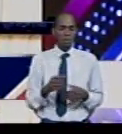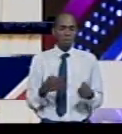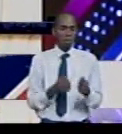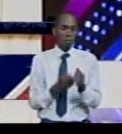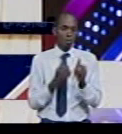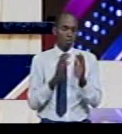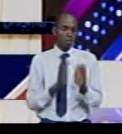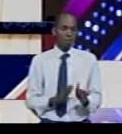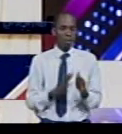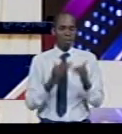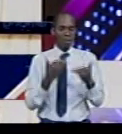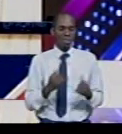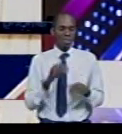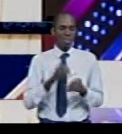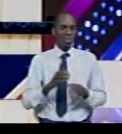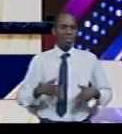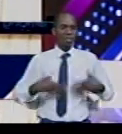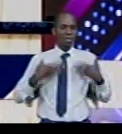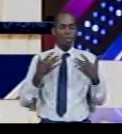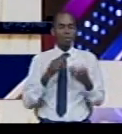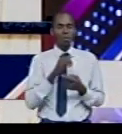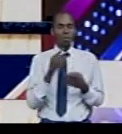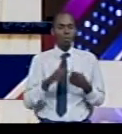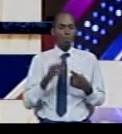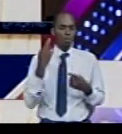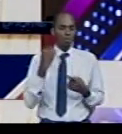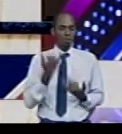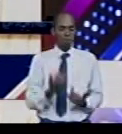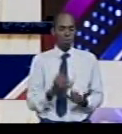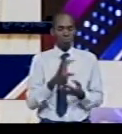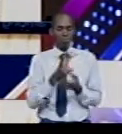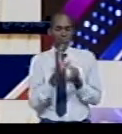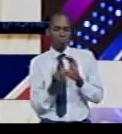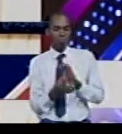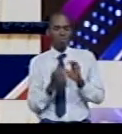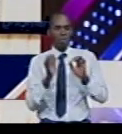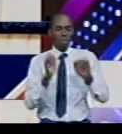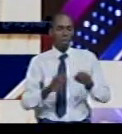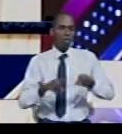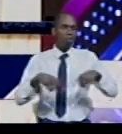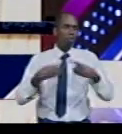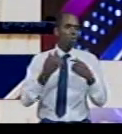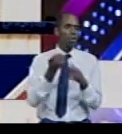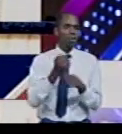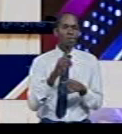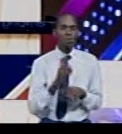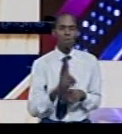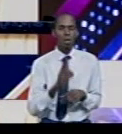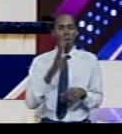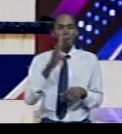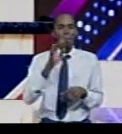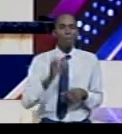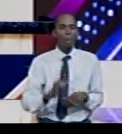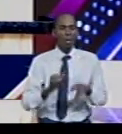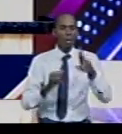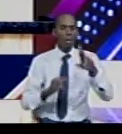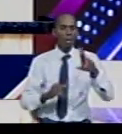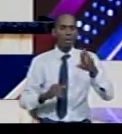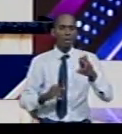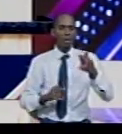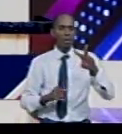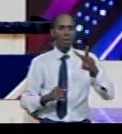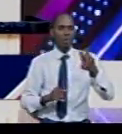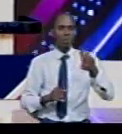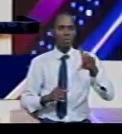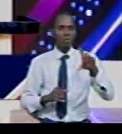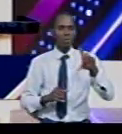he will go anywhere, everywhere by revelation. Because in the past,